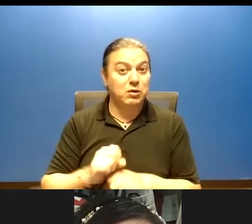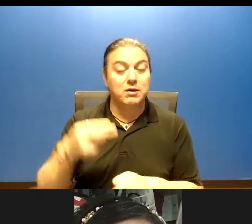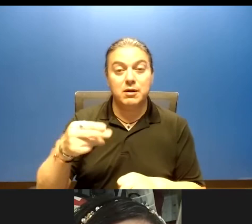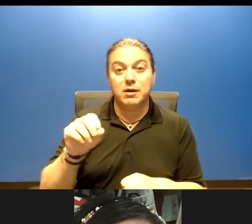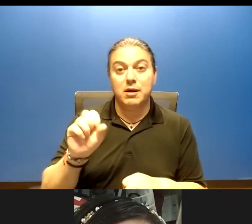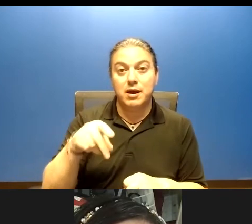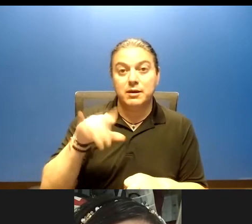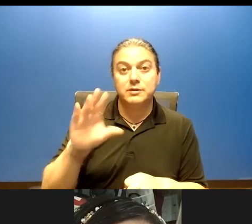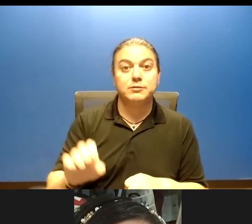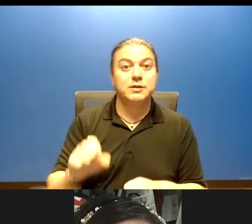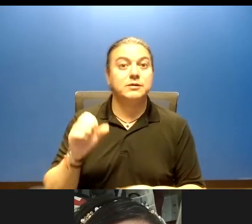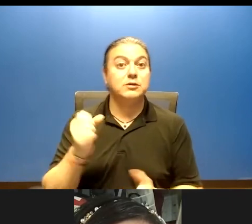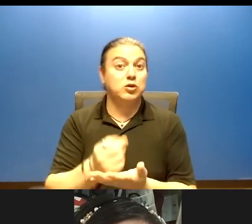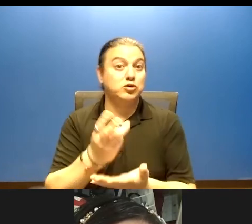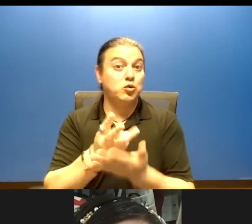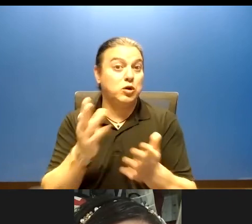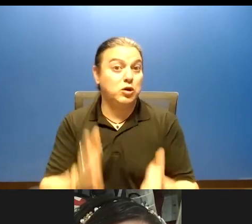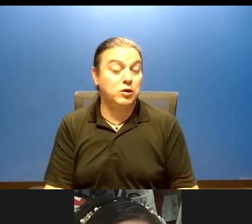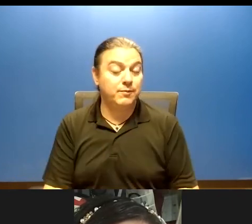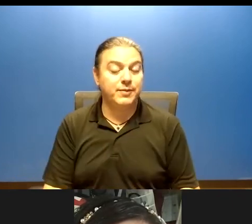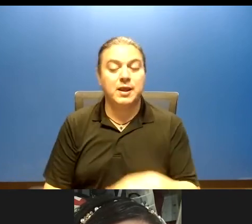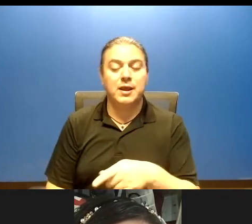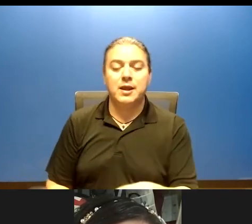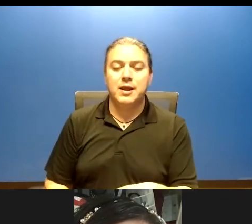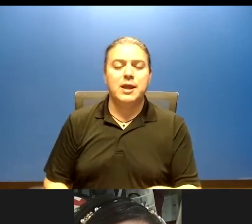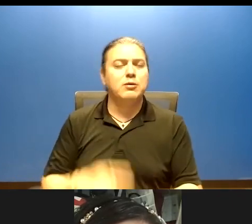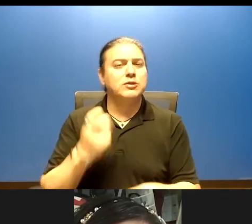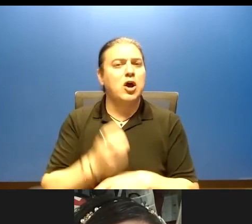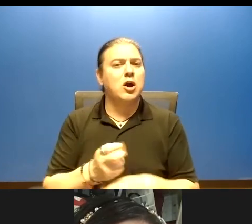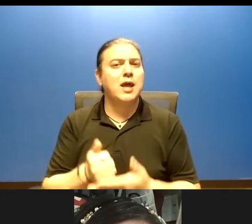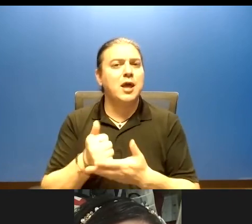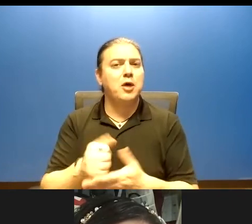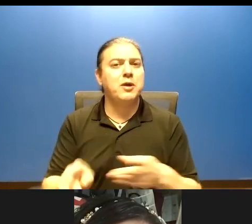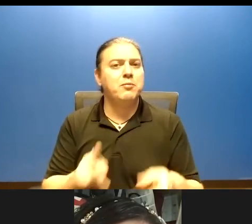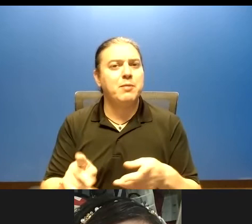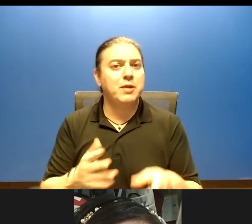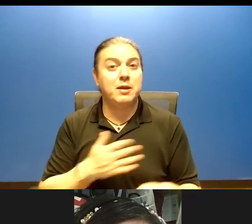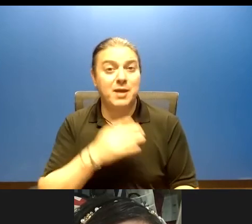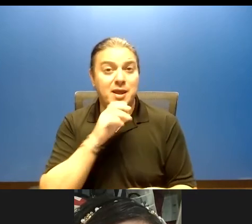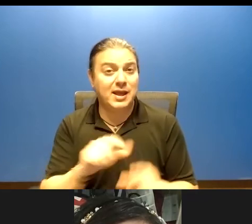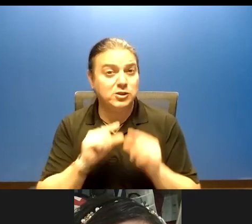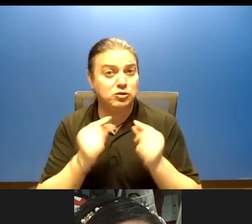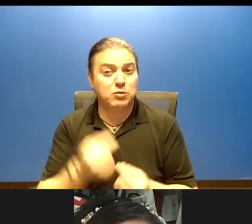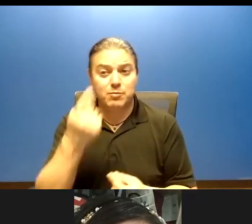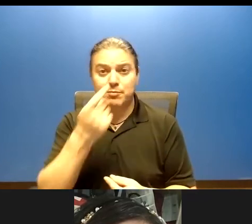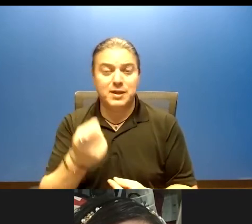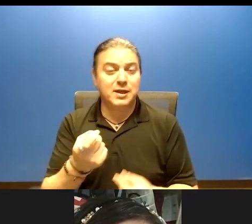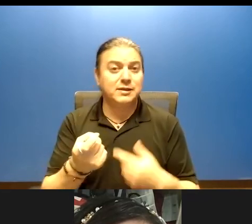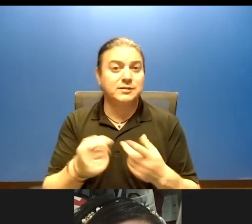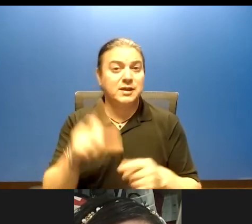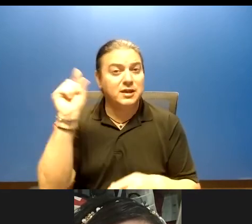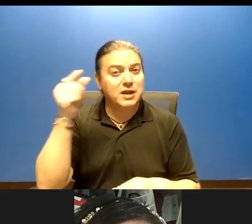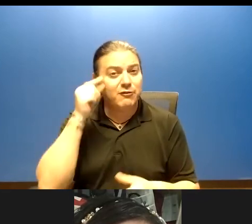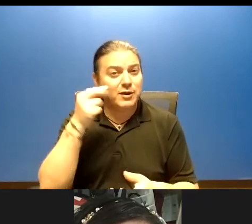hardest time helping were people in my age group, because charities and government resources have been set up